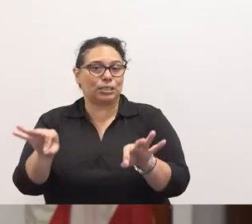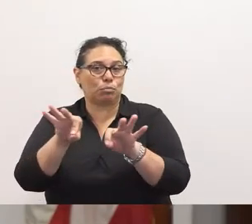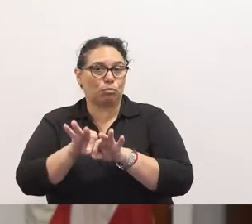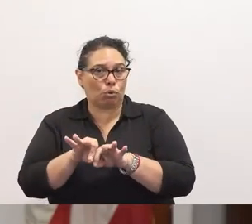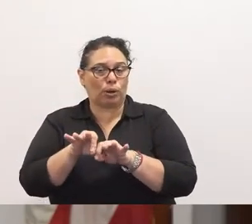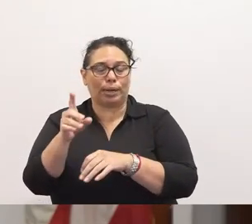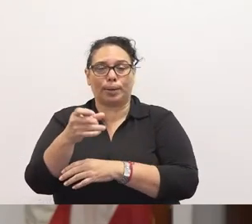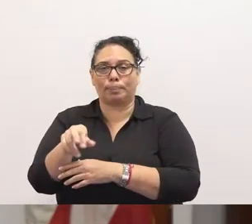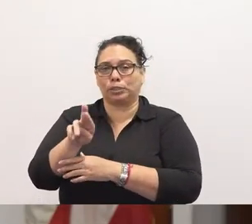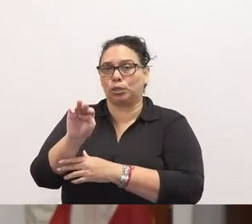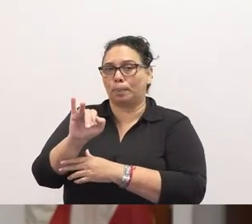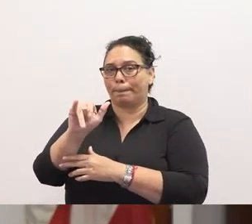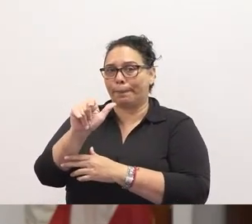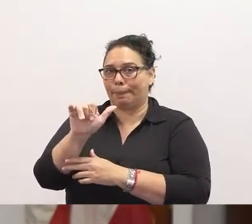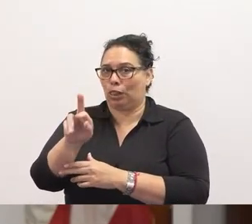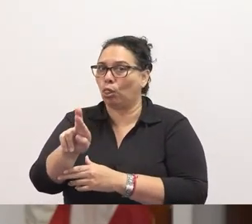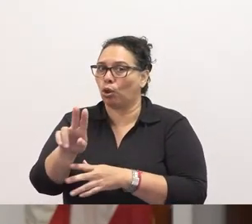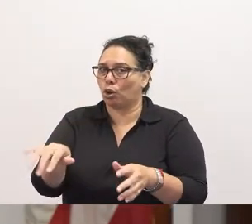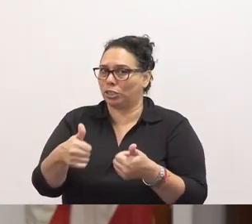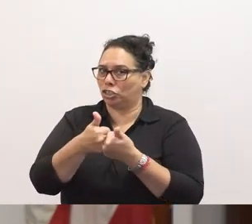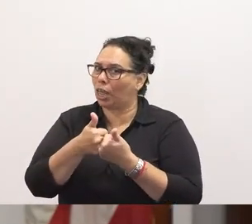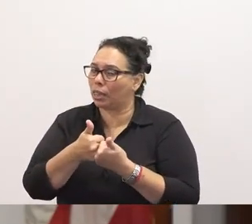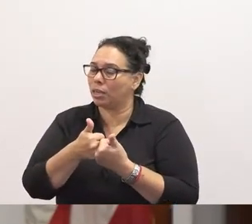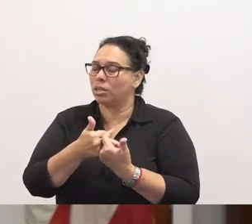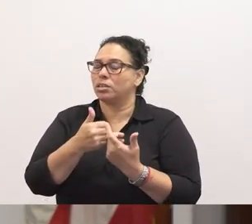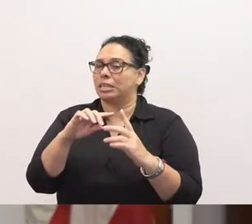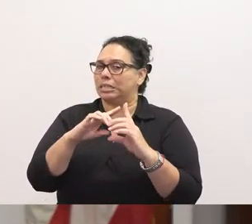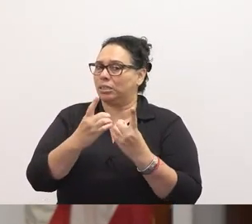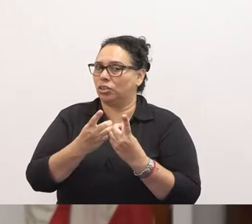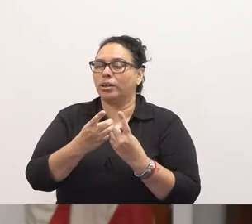Mr. Miller's challenge, to get